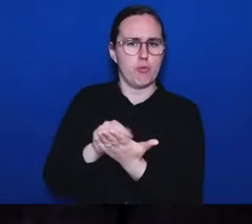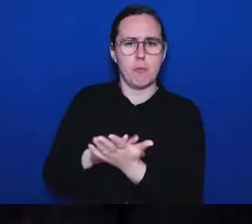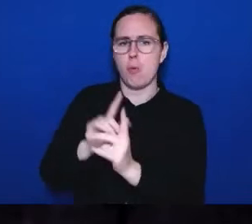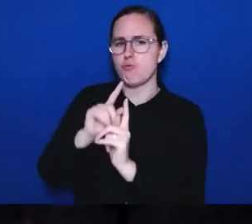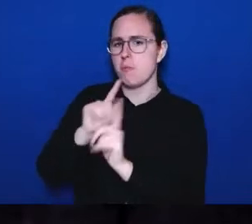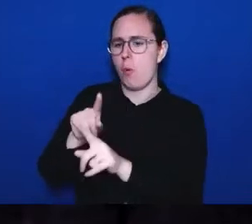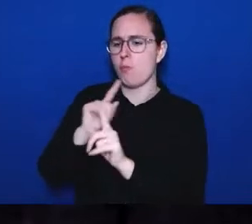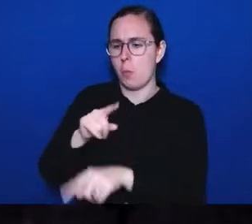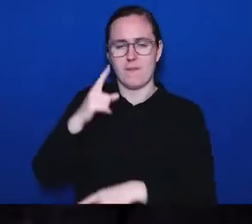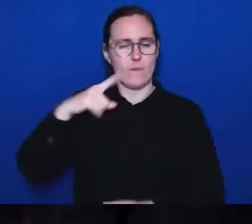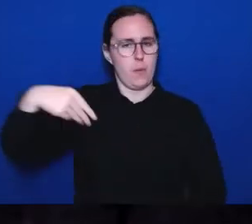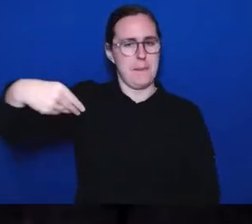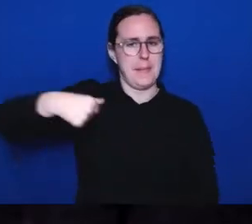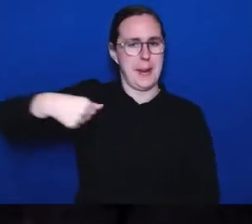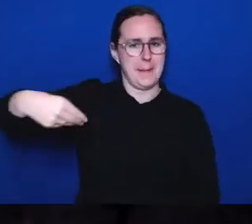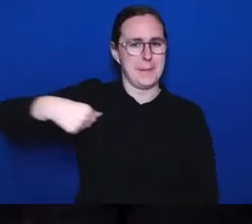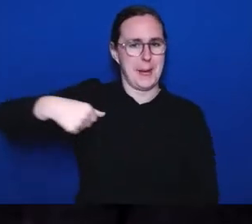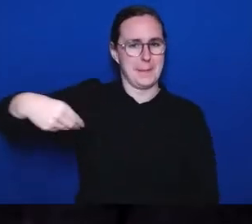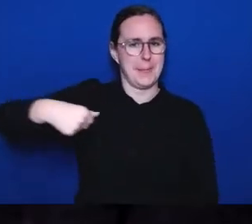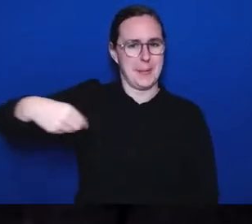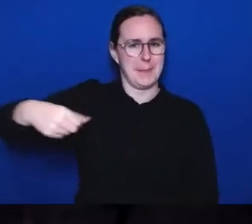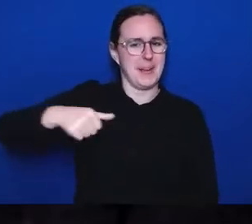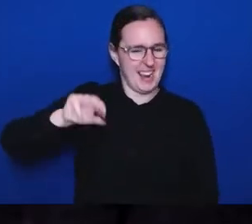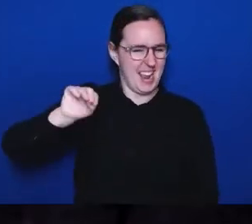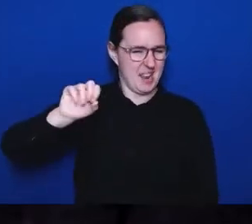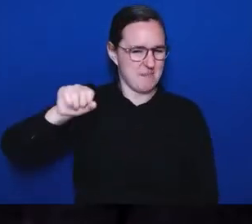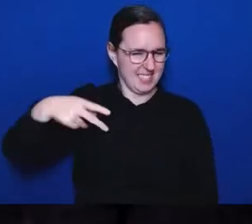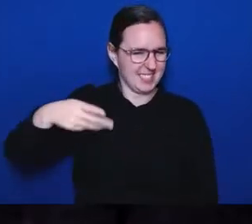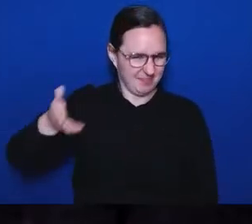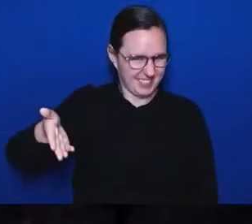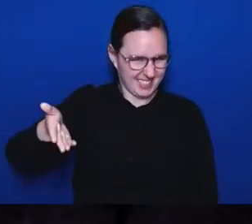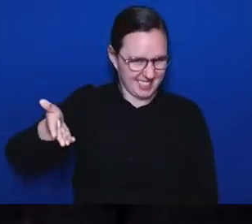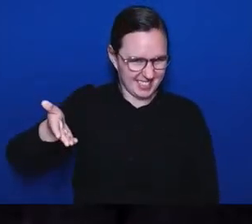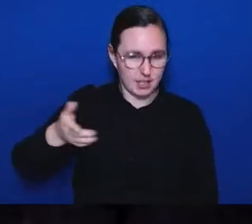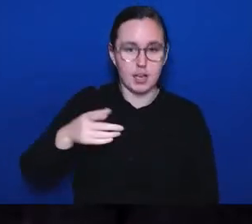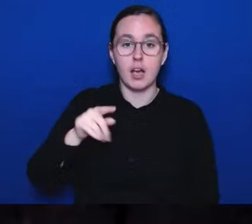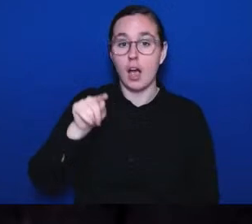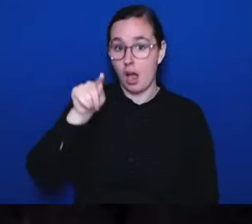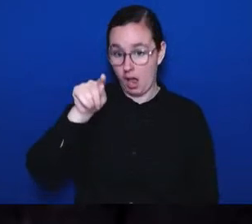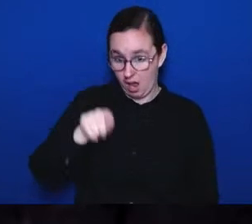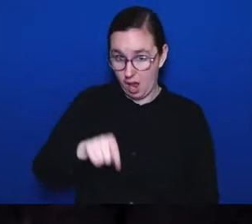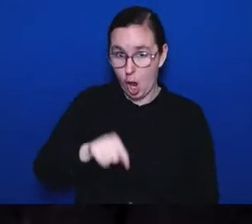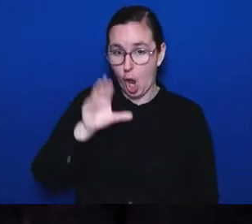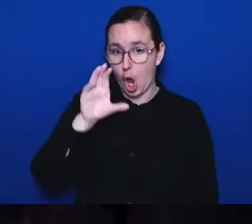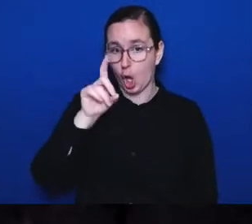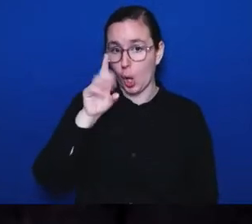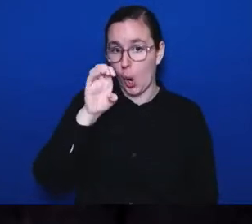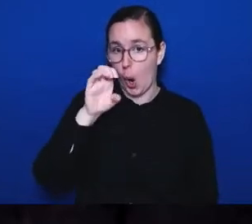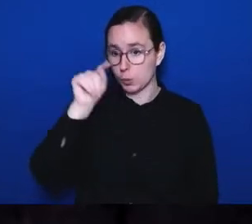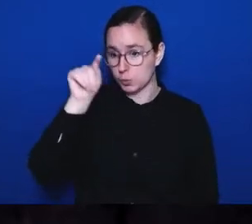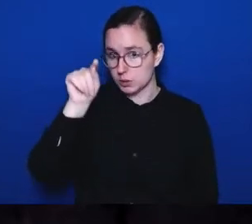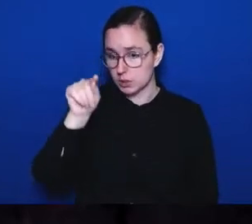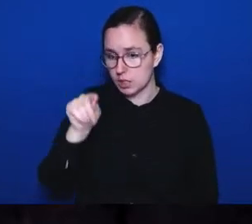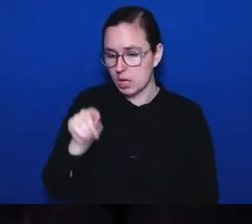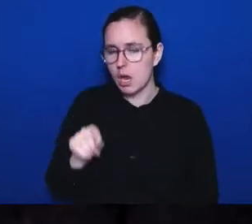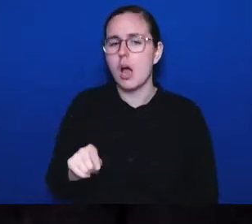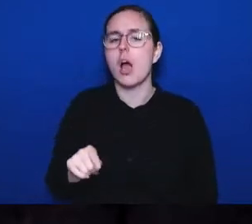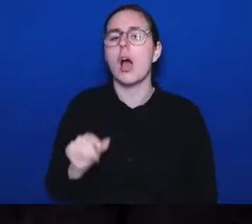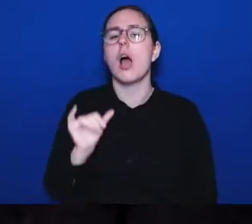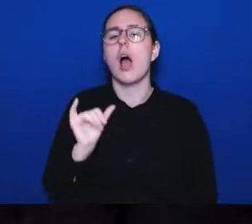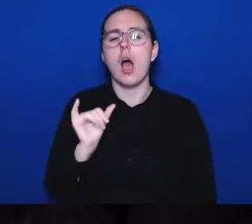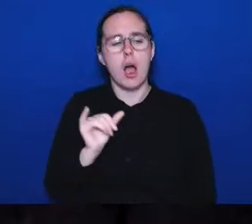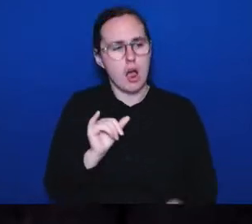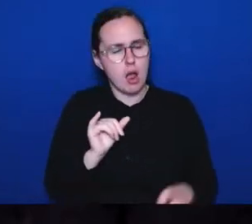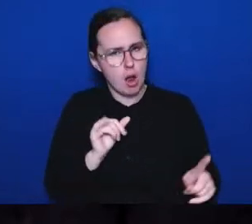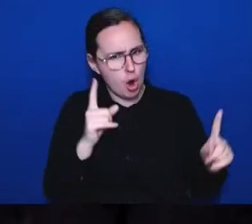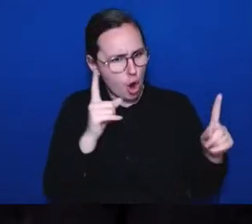guide, that there's an opportunity to look at those individual codes and the complex care required by that patient, or how many times